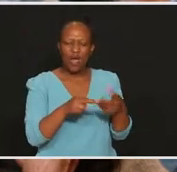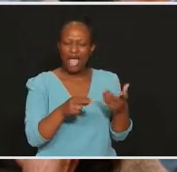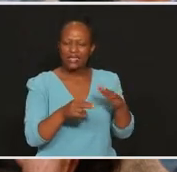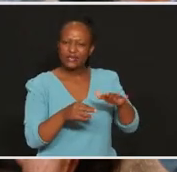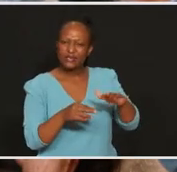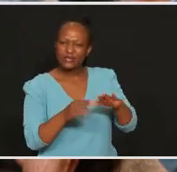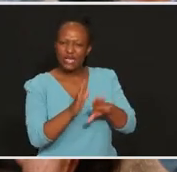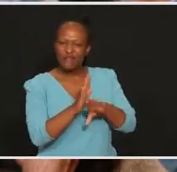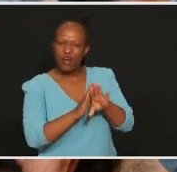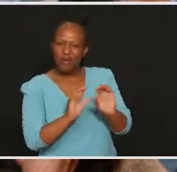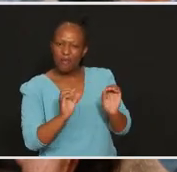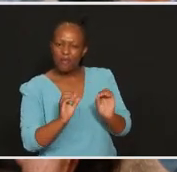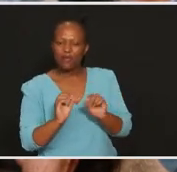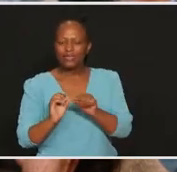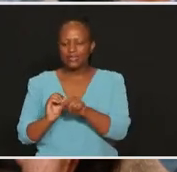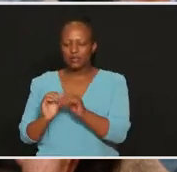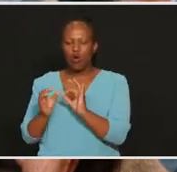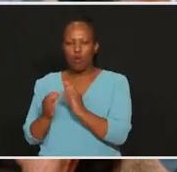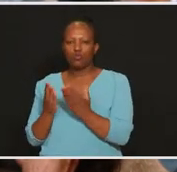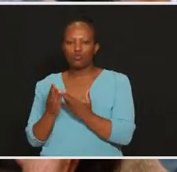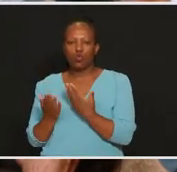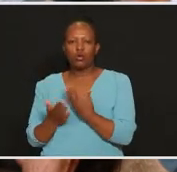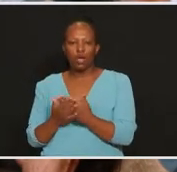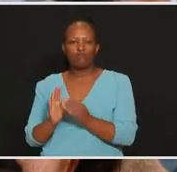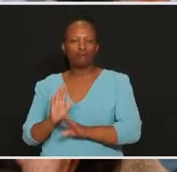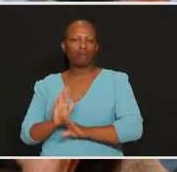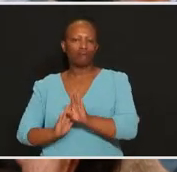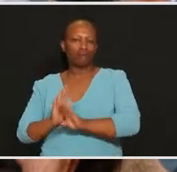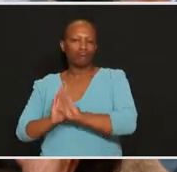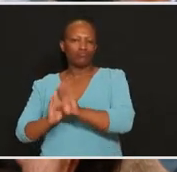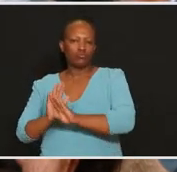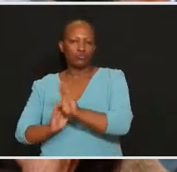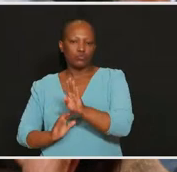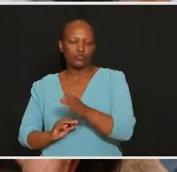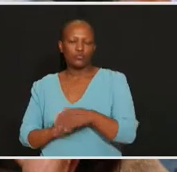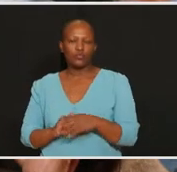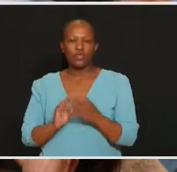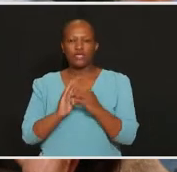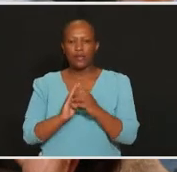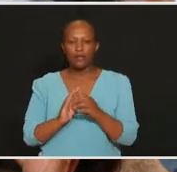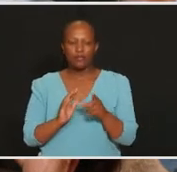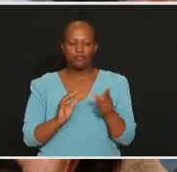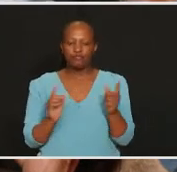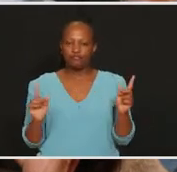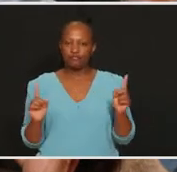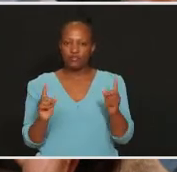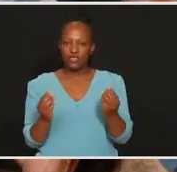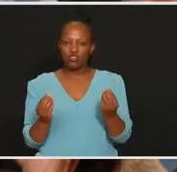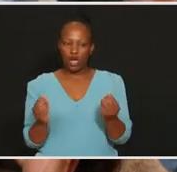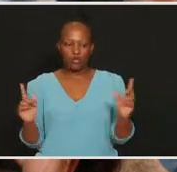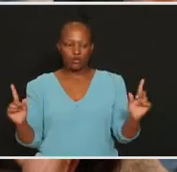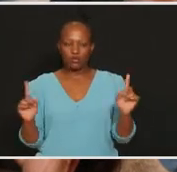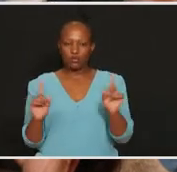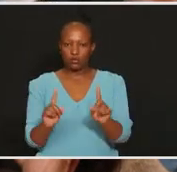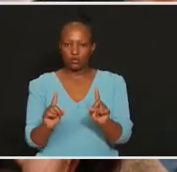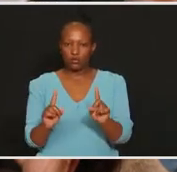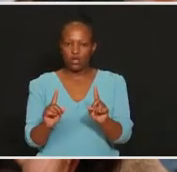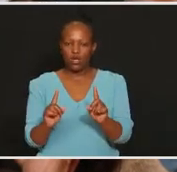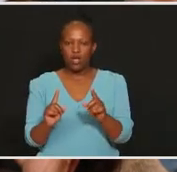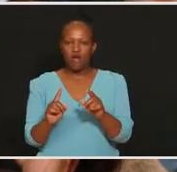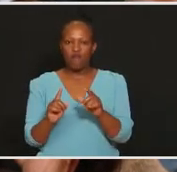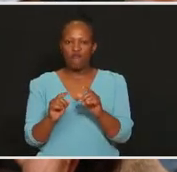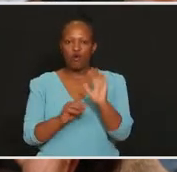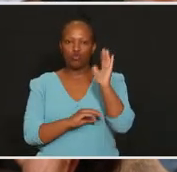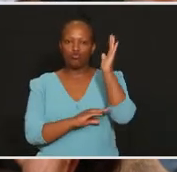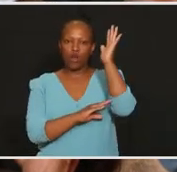consider this if you have a fish in a koala bear and you assess them both to see who can get full marks for climbing a tree